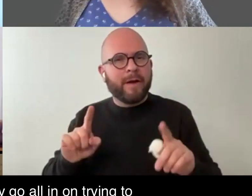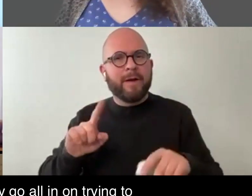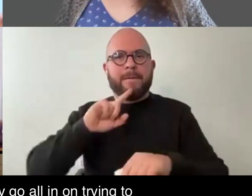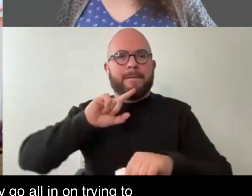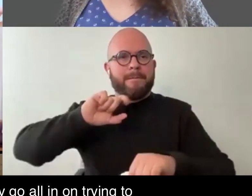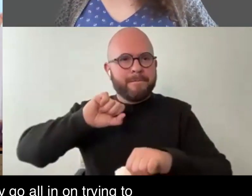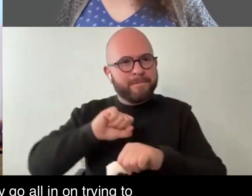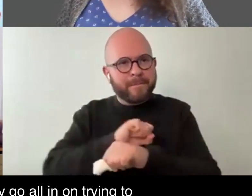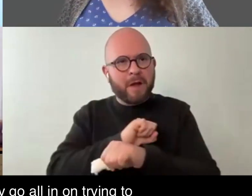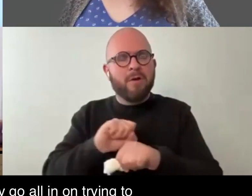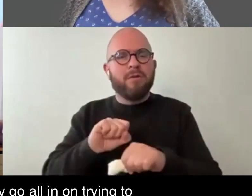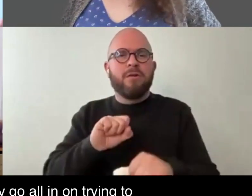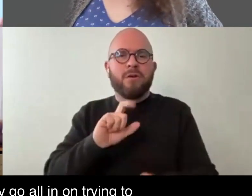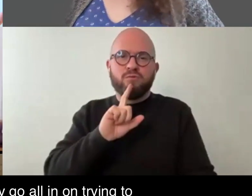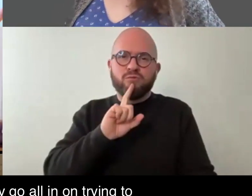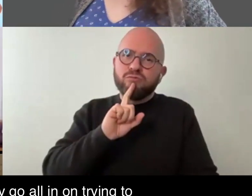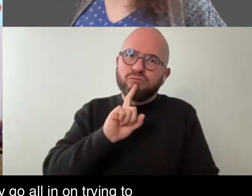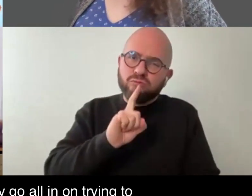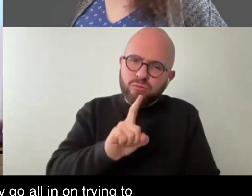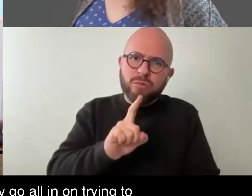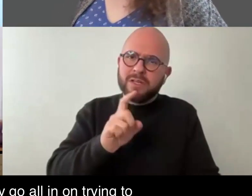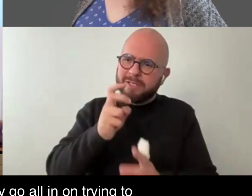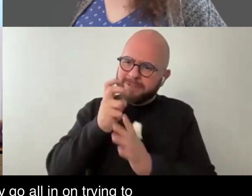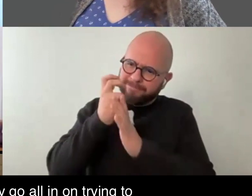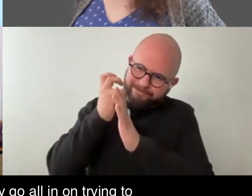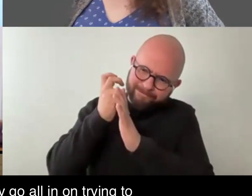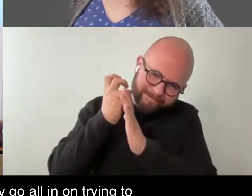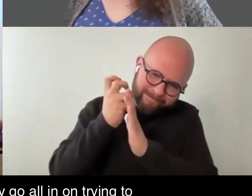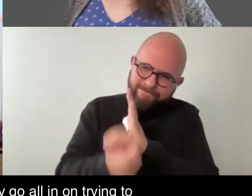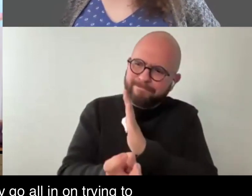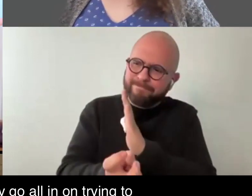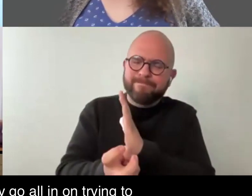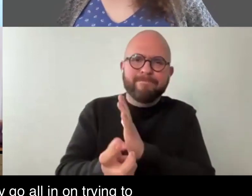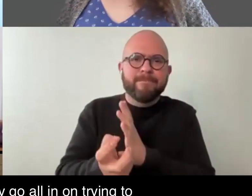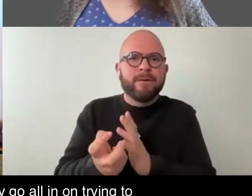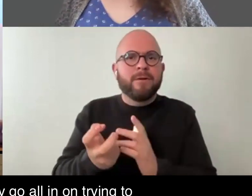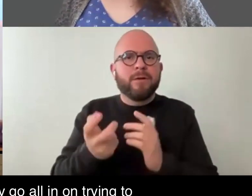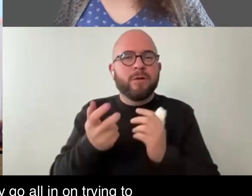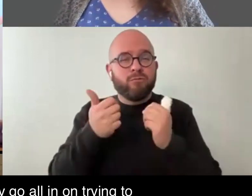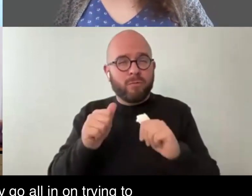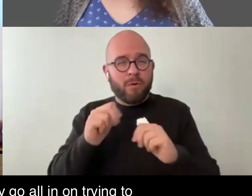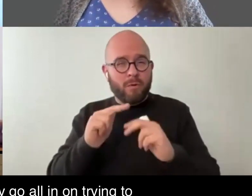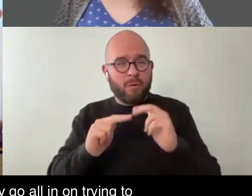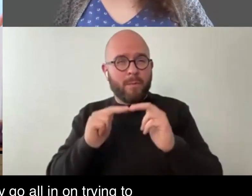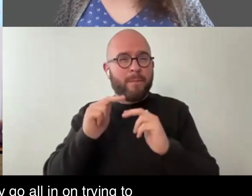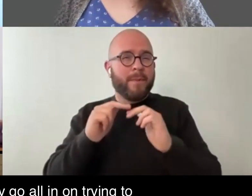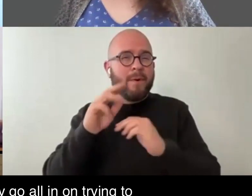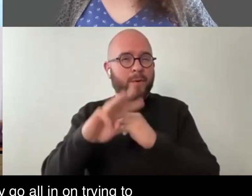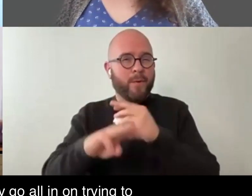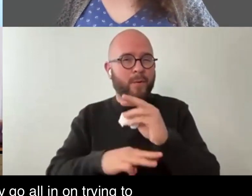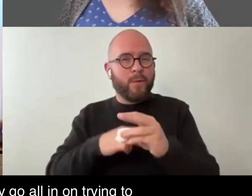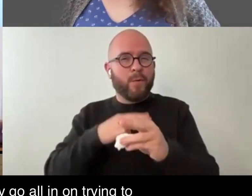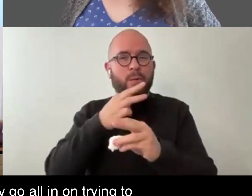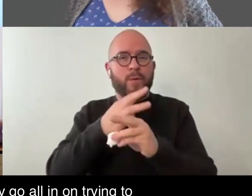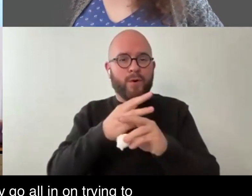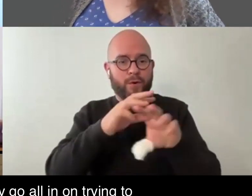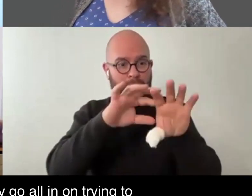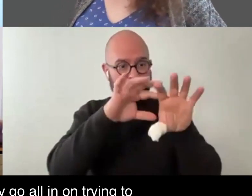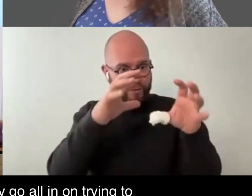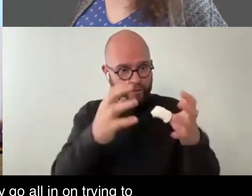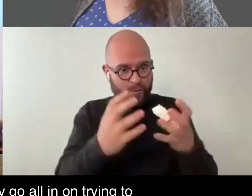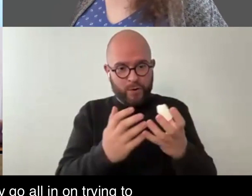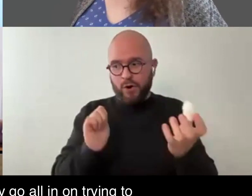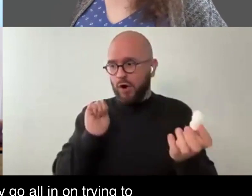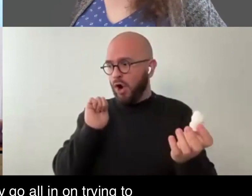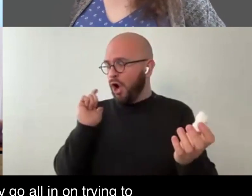truly go all in on trying to build a world where all of us, all of